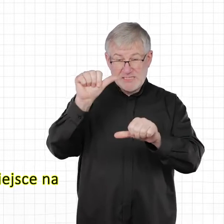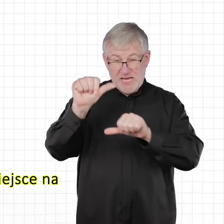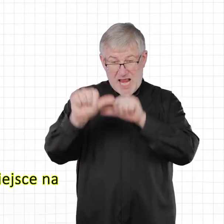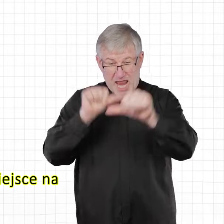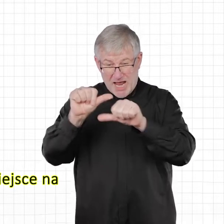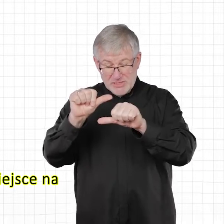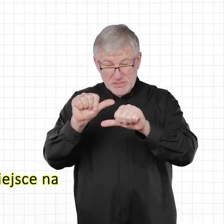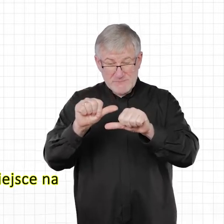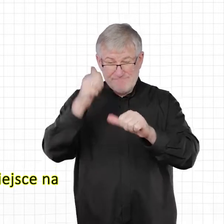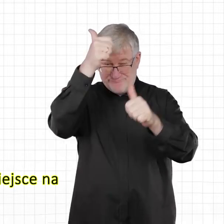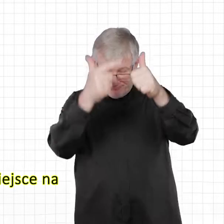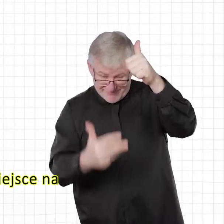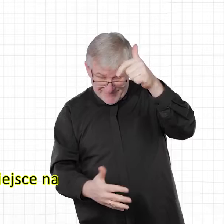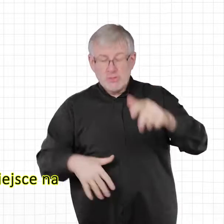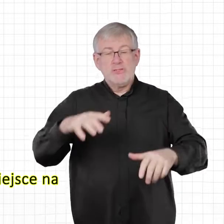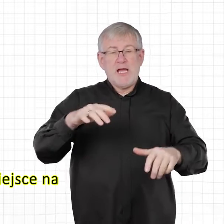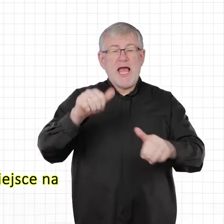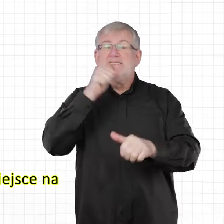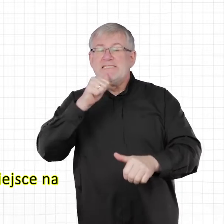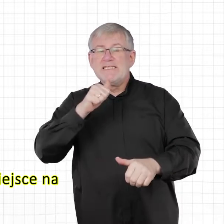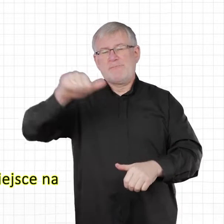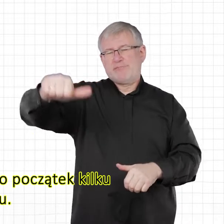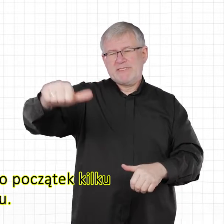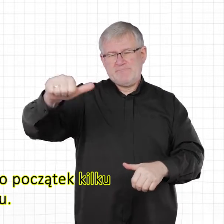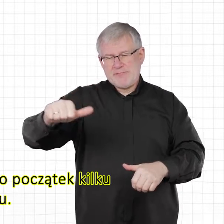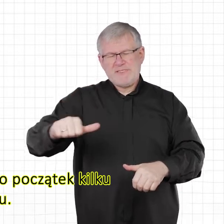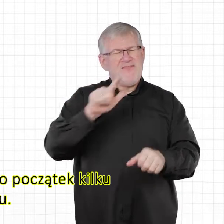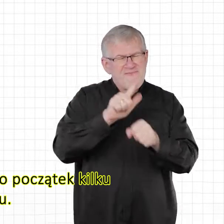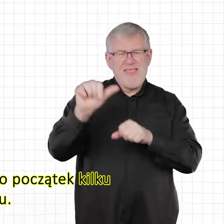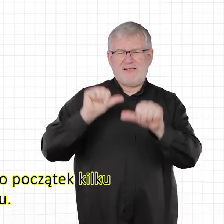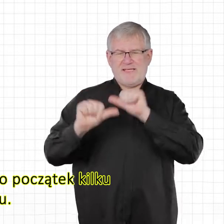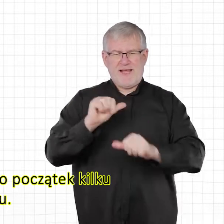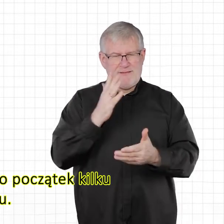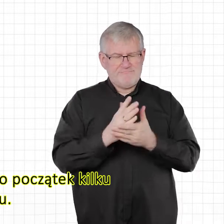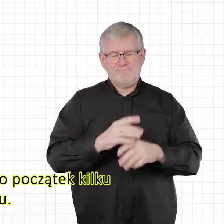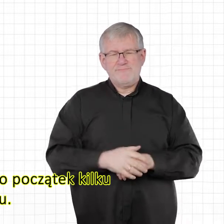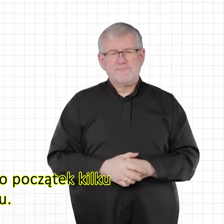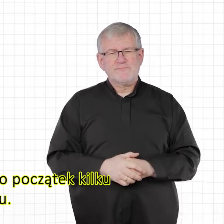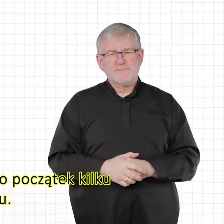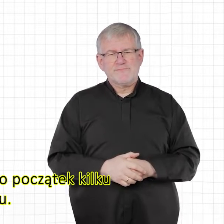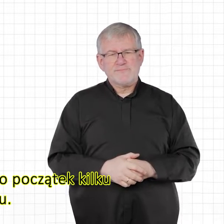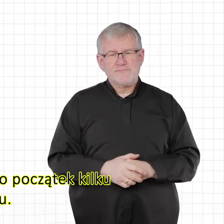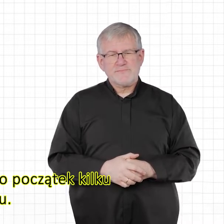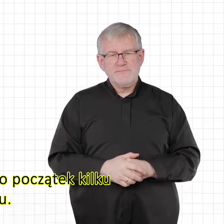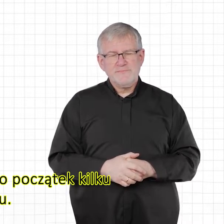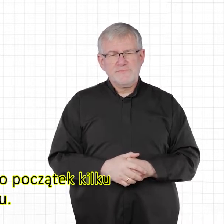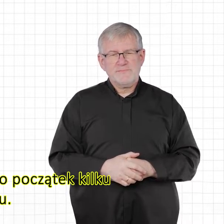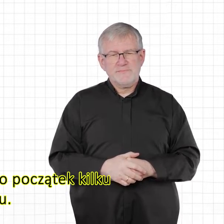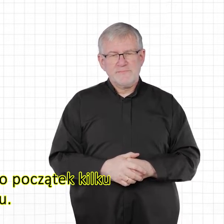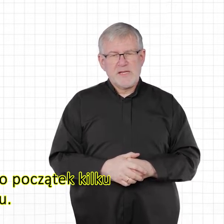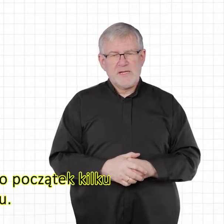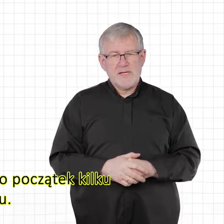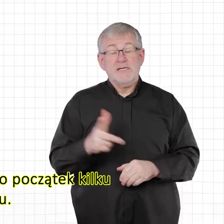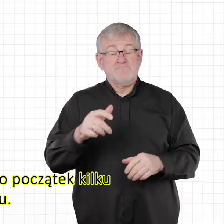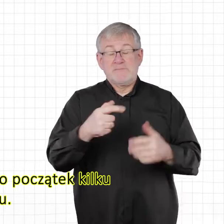I'm just going to mention some stepping stones of the last 100 years. Don't worry, it's not it might be long in